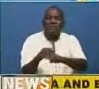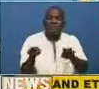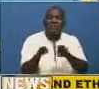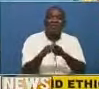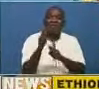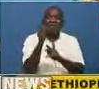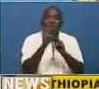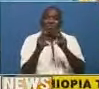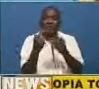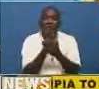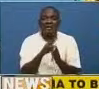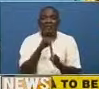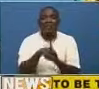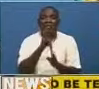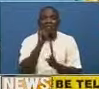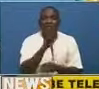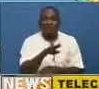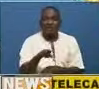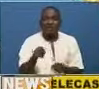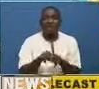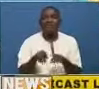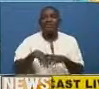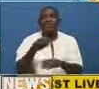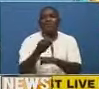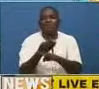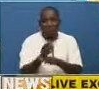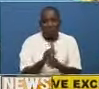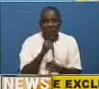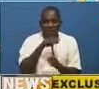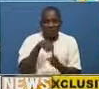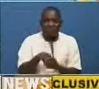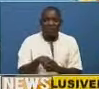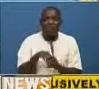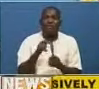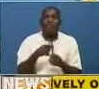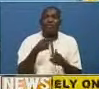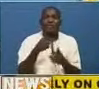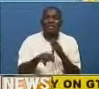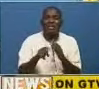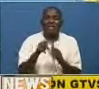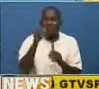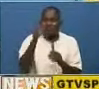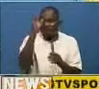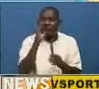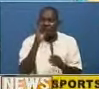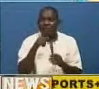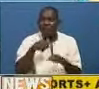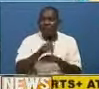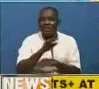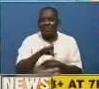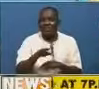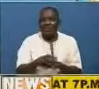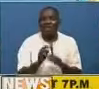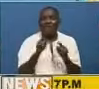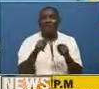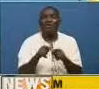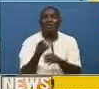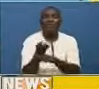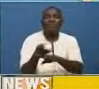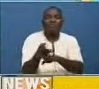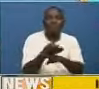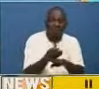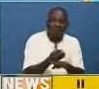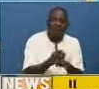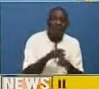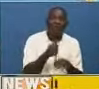into business using children as gimmick. The culprits include Chadian parents who parade their children at traffic intersections